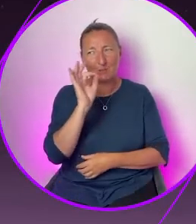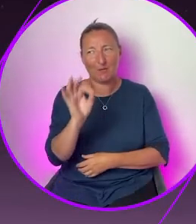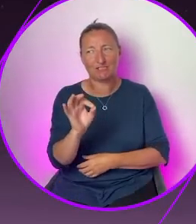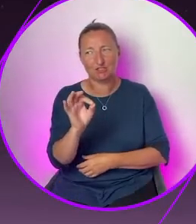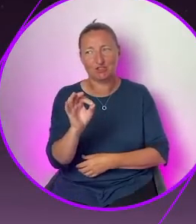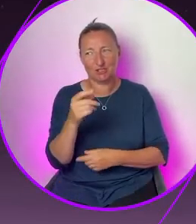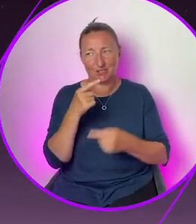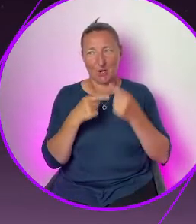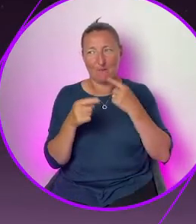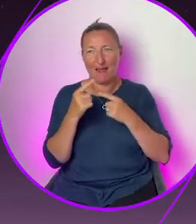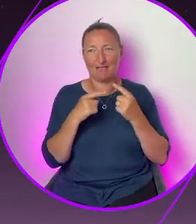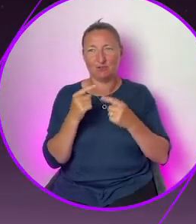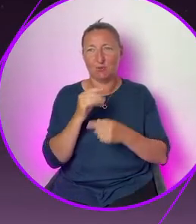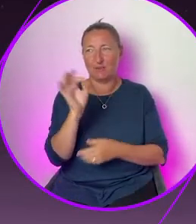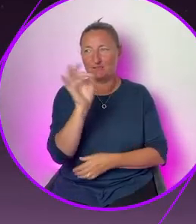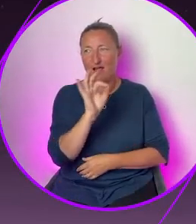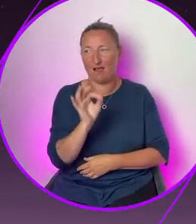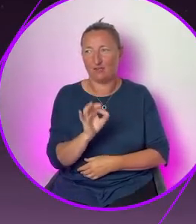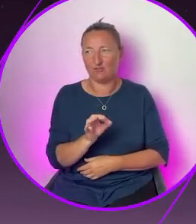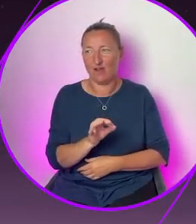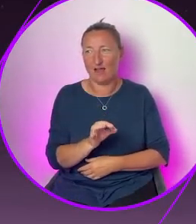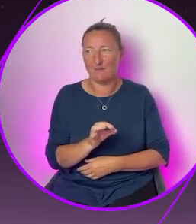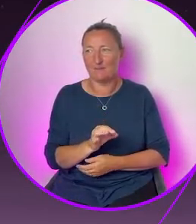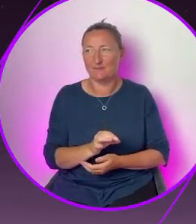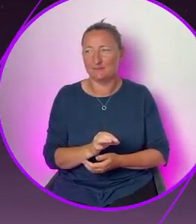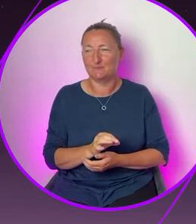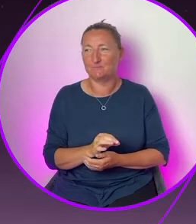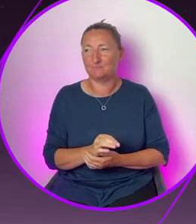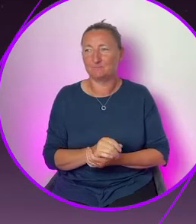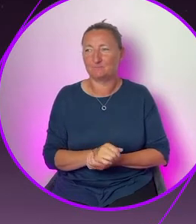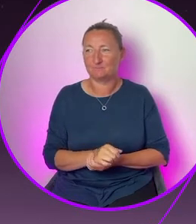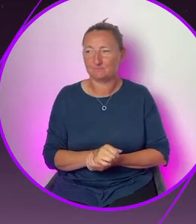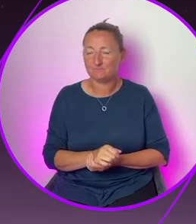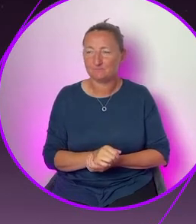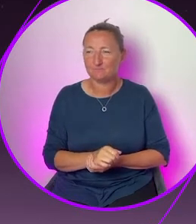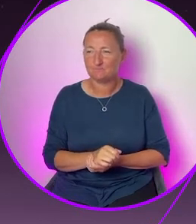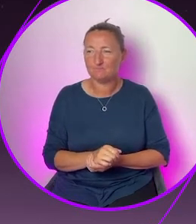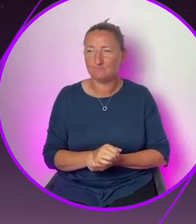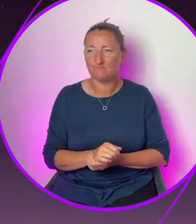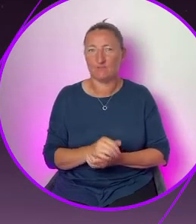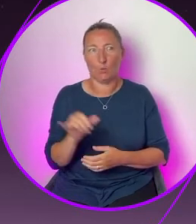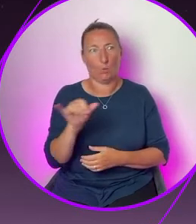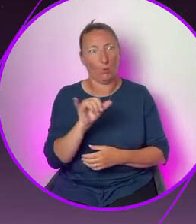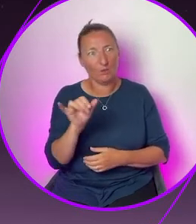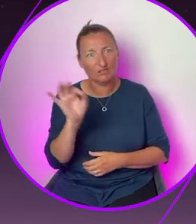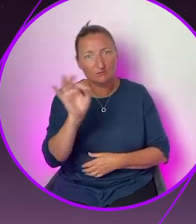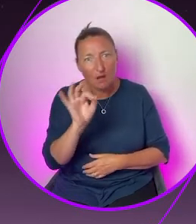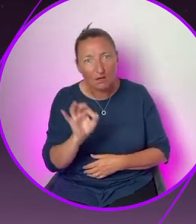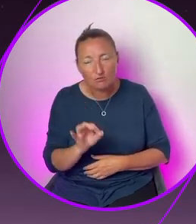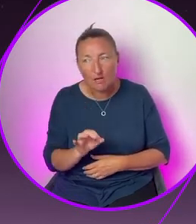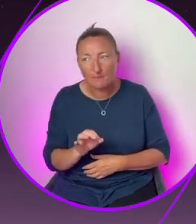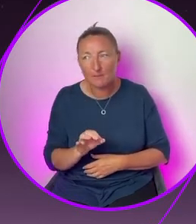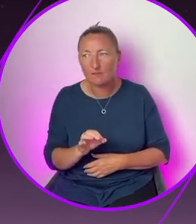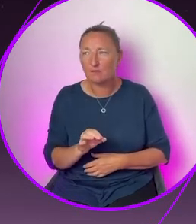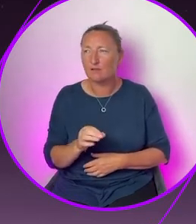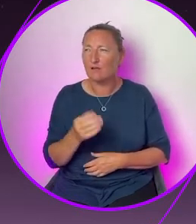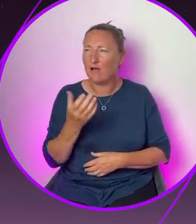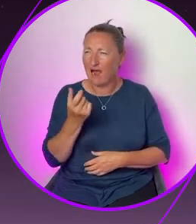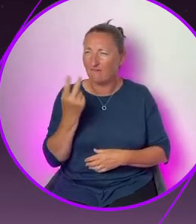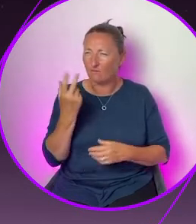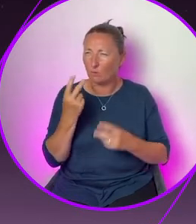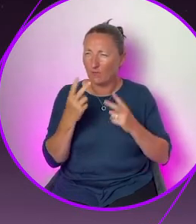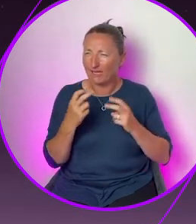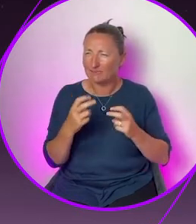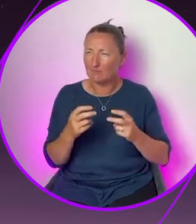diagrams. Which one, Alex? I'm assuming many of them. Have you explored more of these configurations